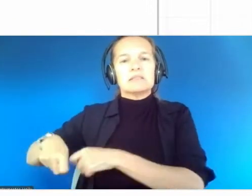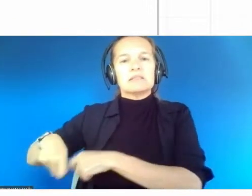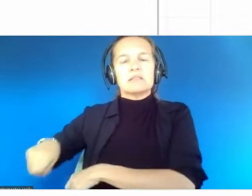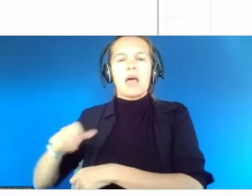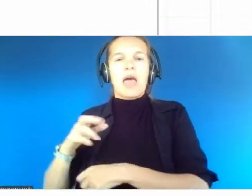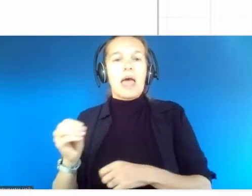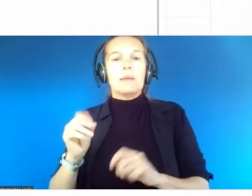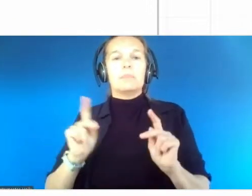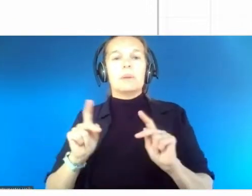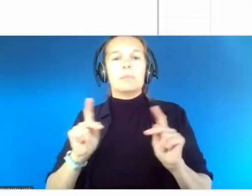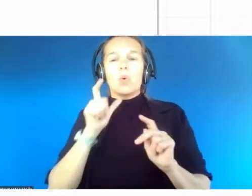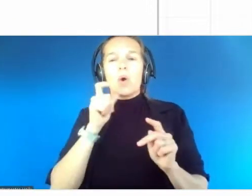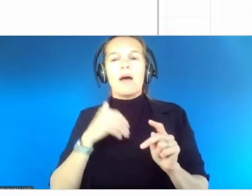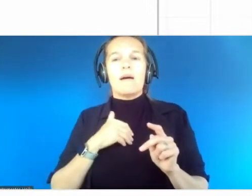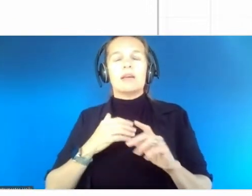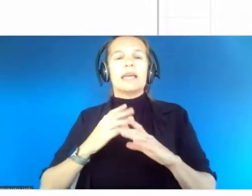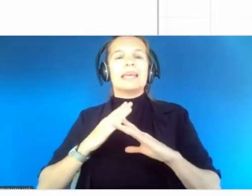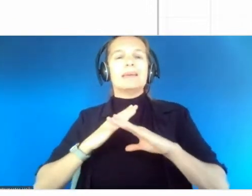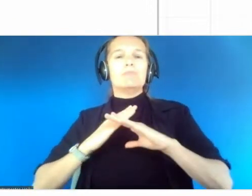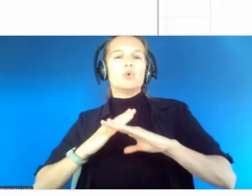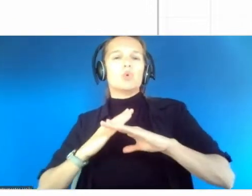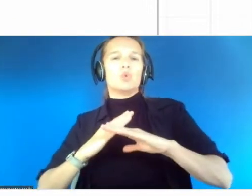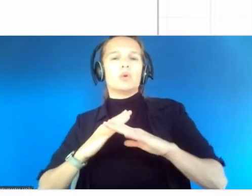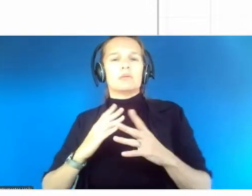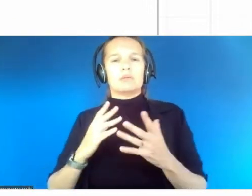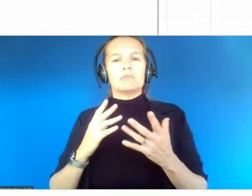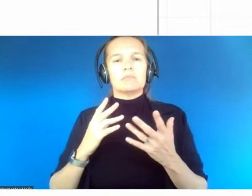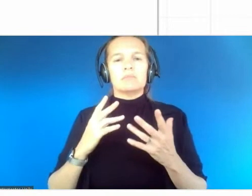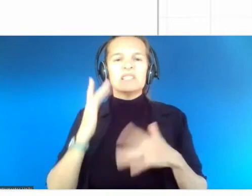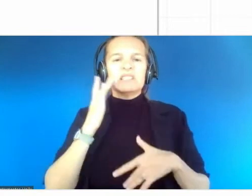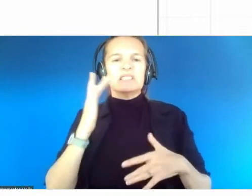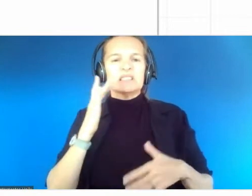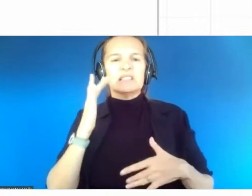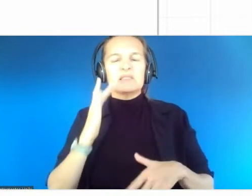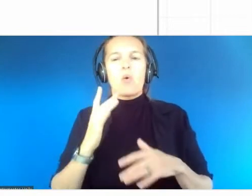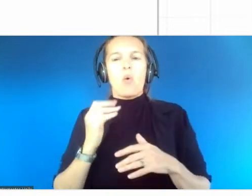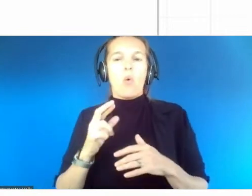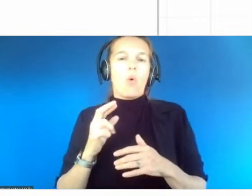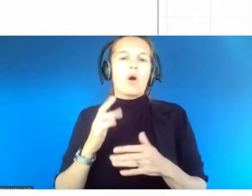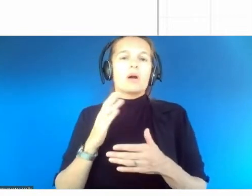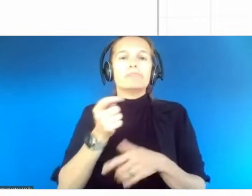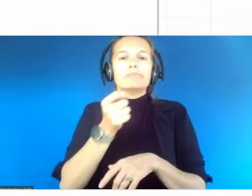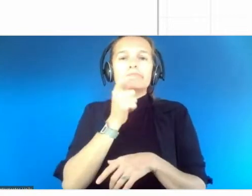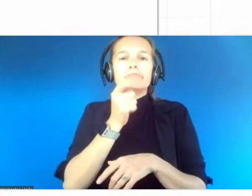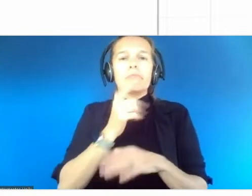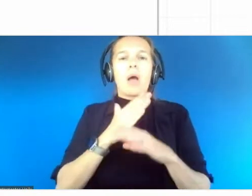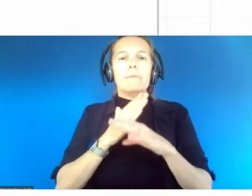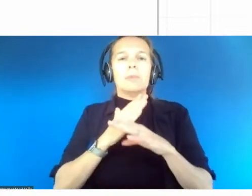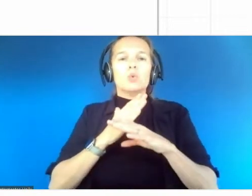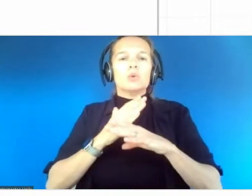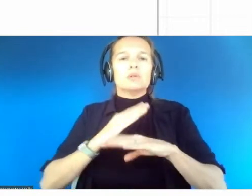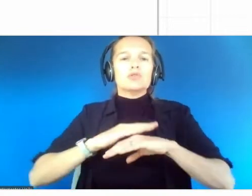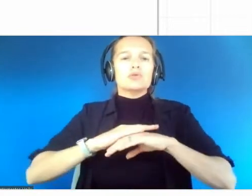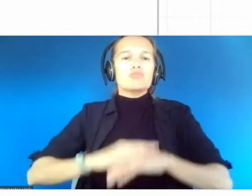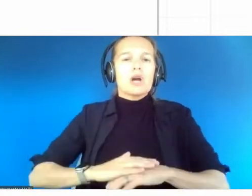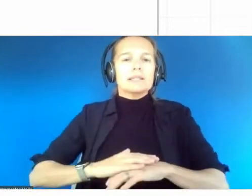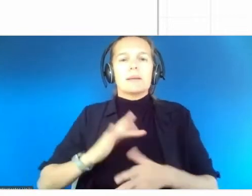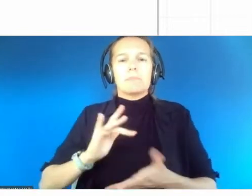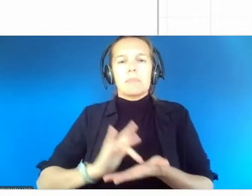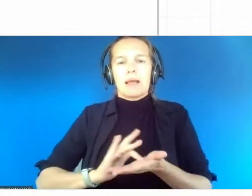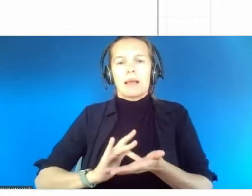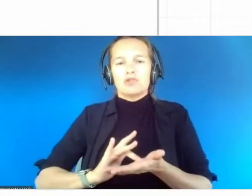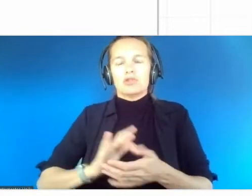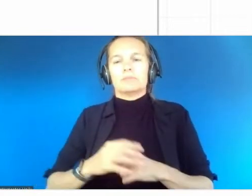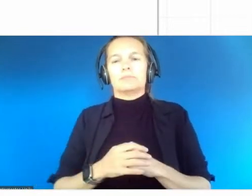have immune compromised diseases or who are on immune suppressing medications.